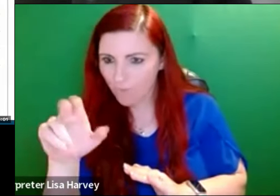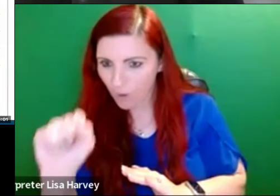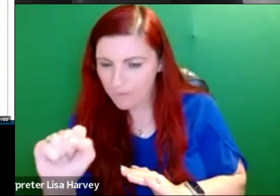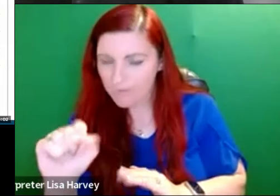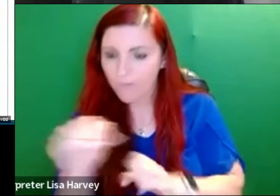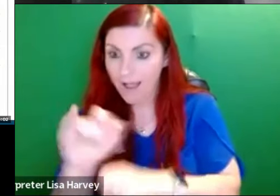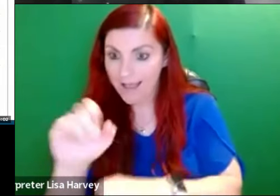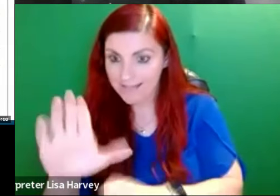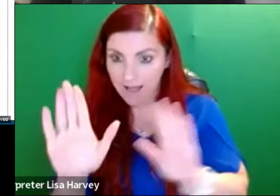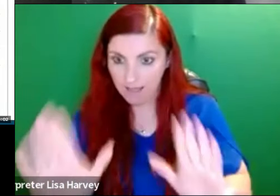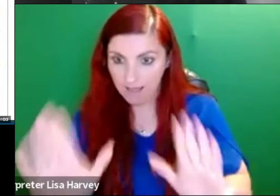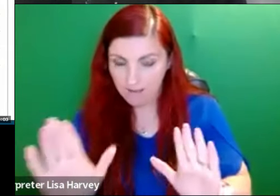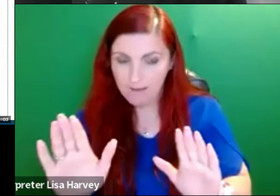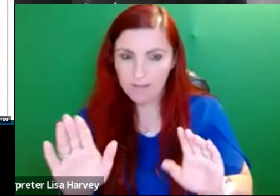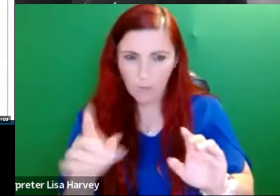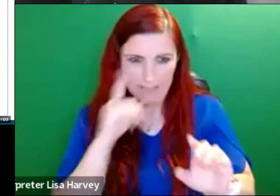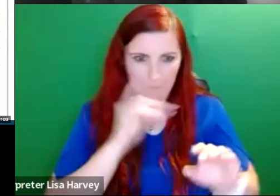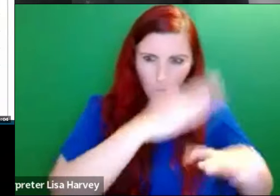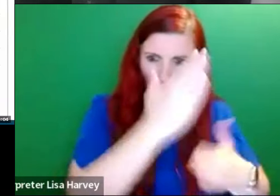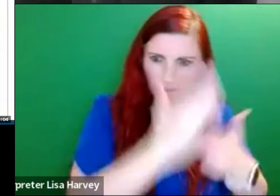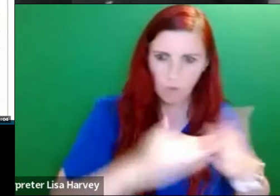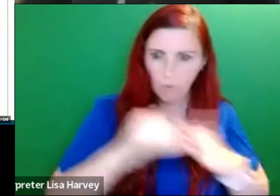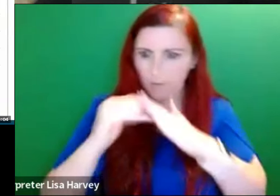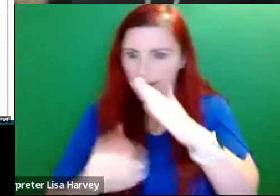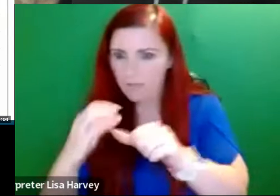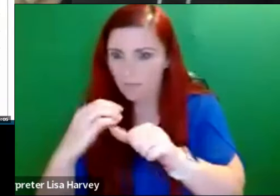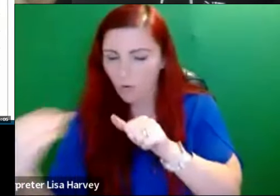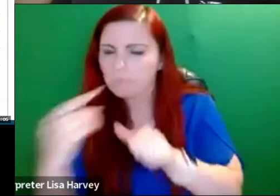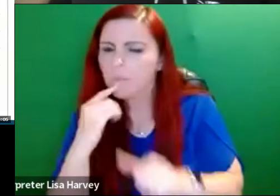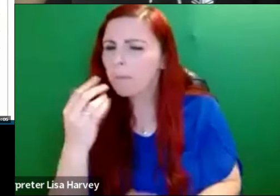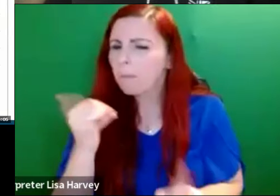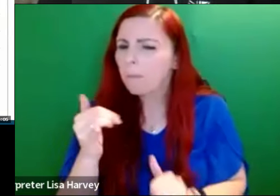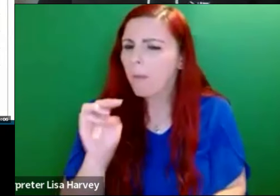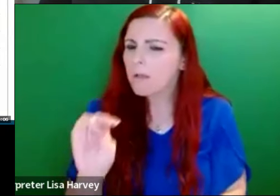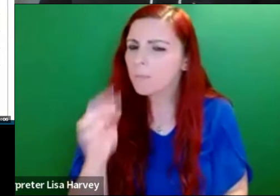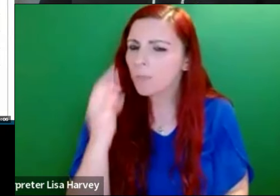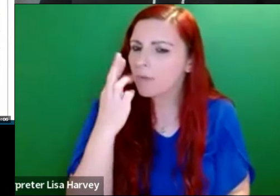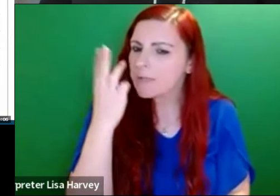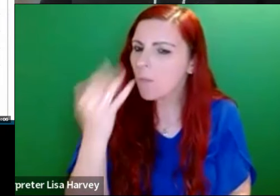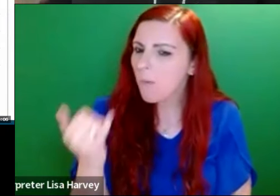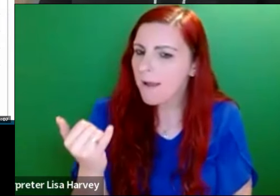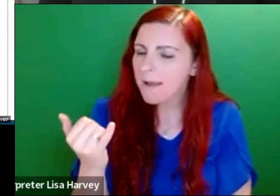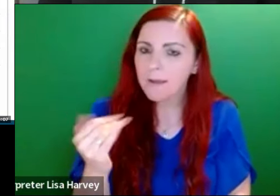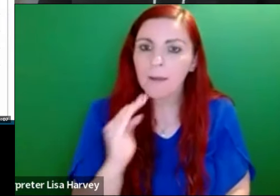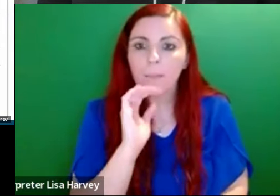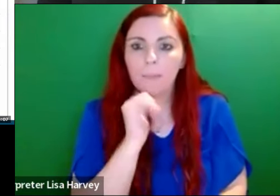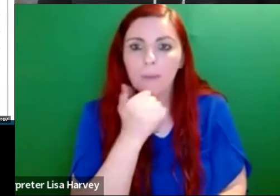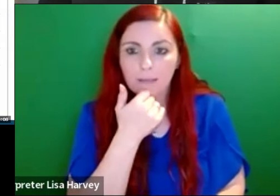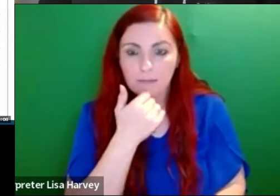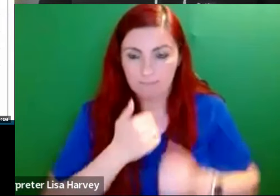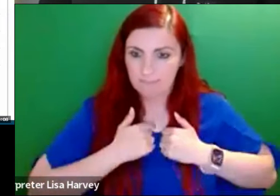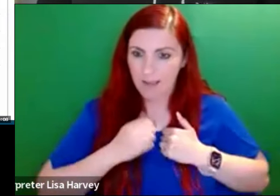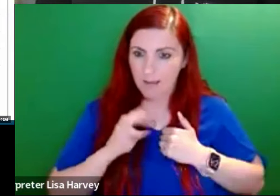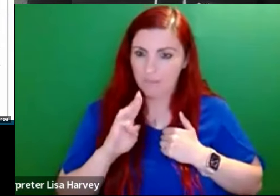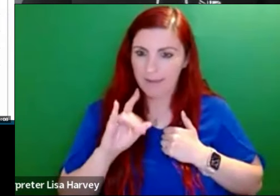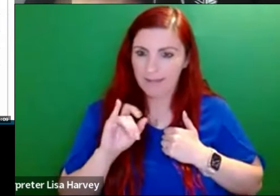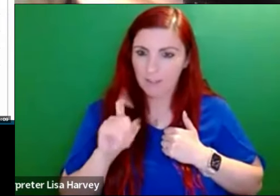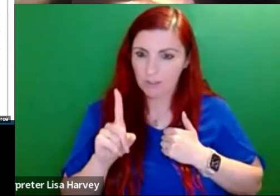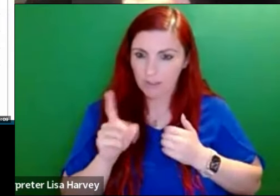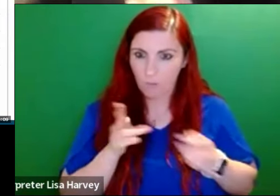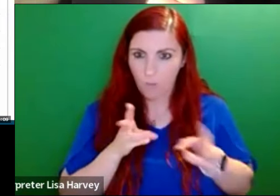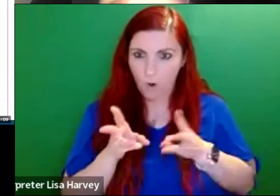sign language. So what might be the reason for this? Well, I suppose my PhD work wasn't focused